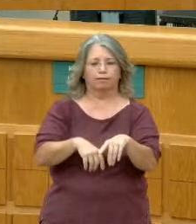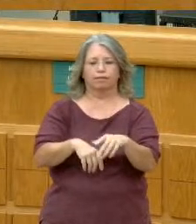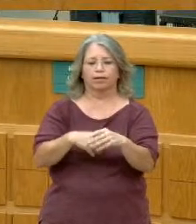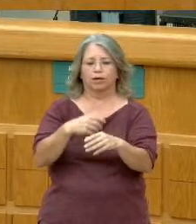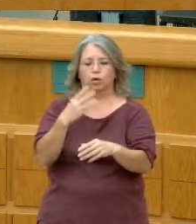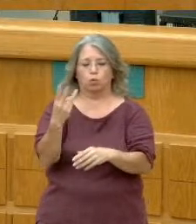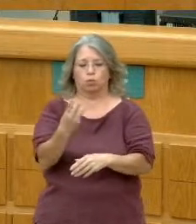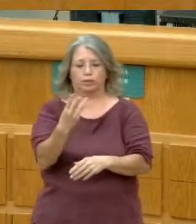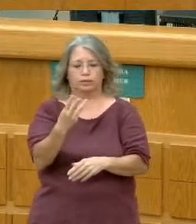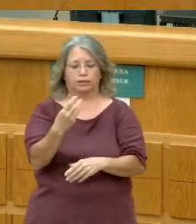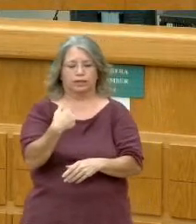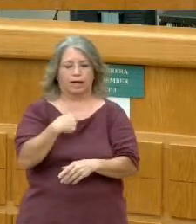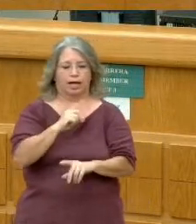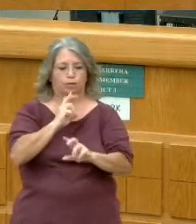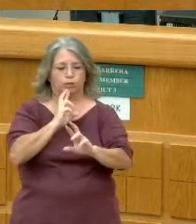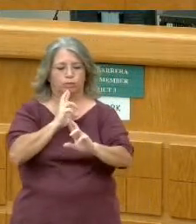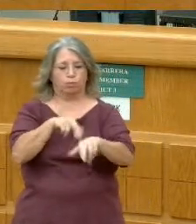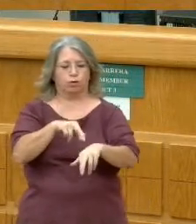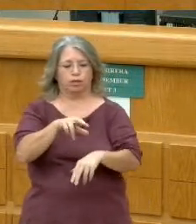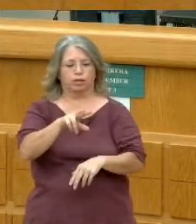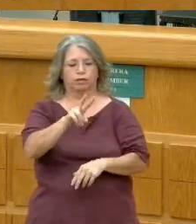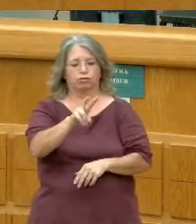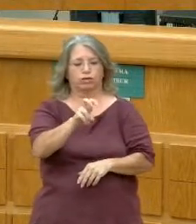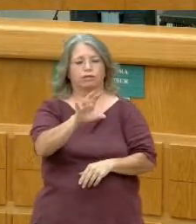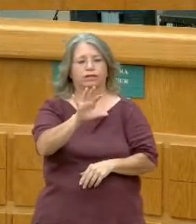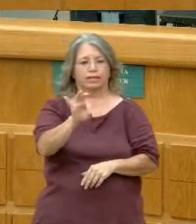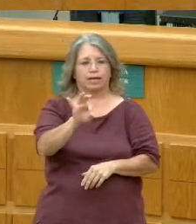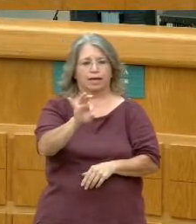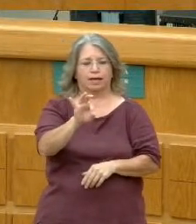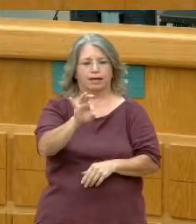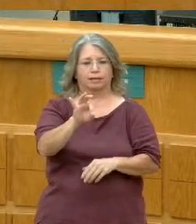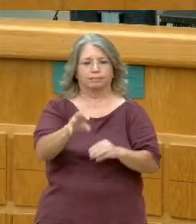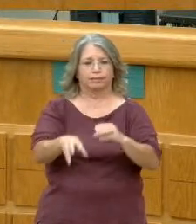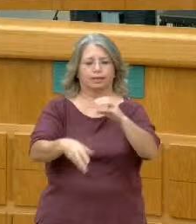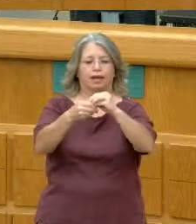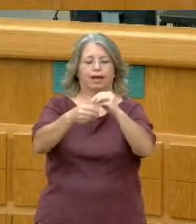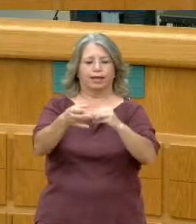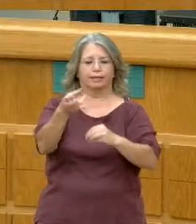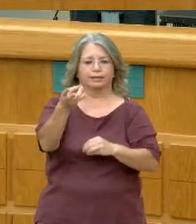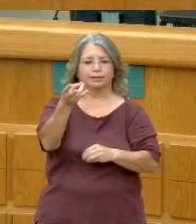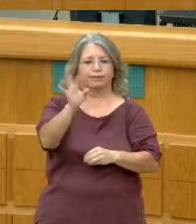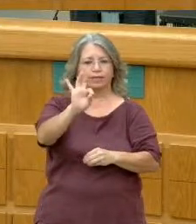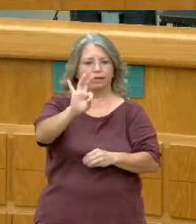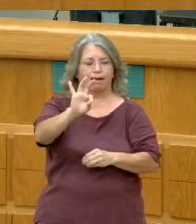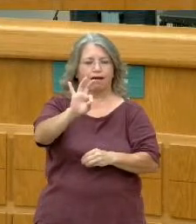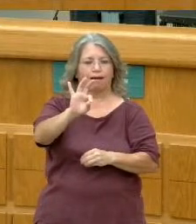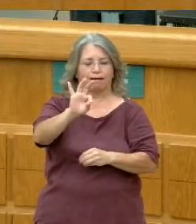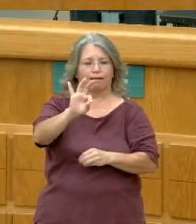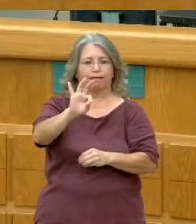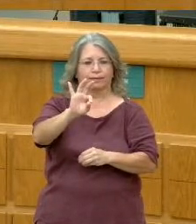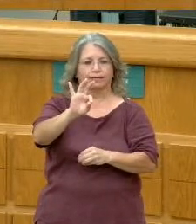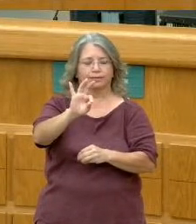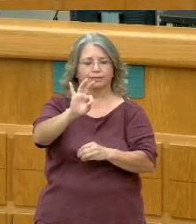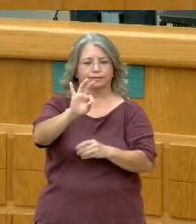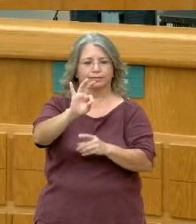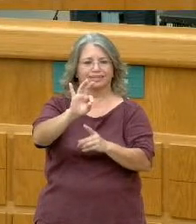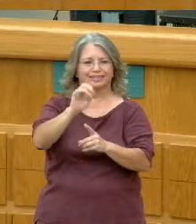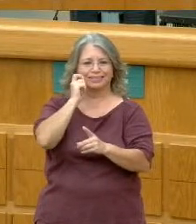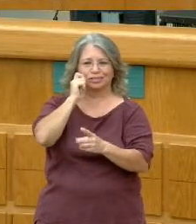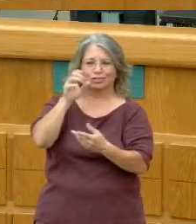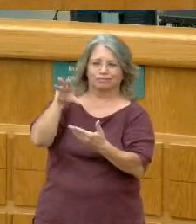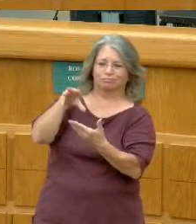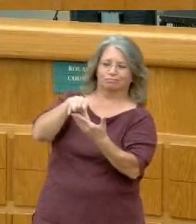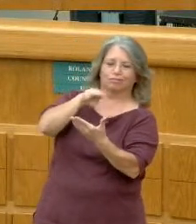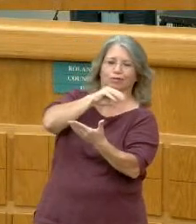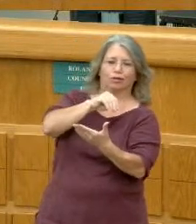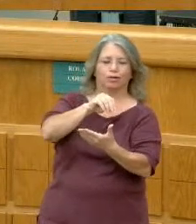Wednesday, I reported from here 259, but with 79 additional cases managed by the state that they just told us about yesterday, that